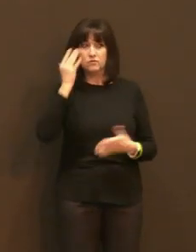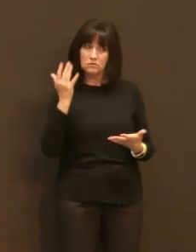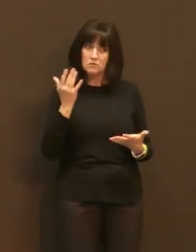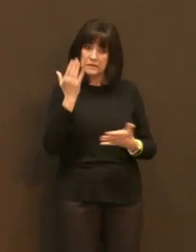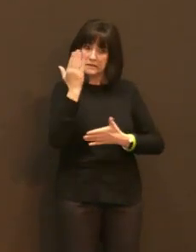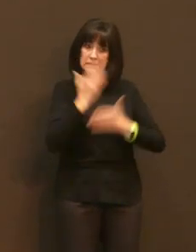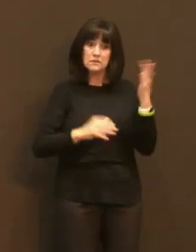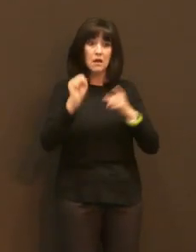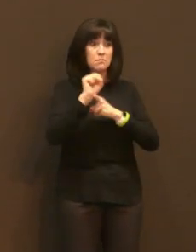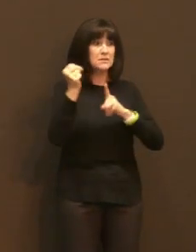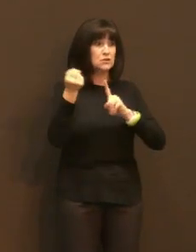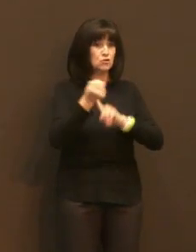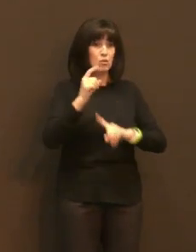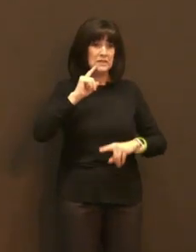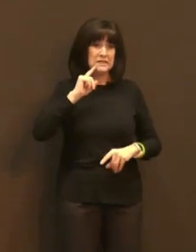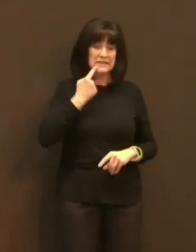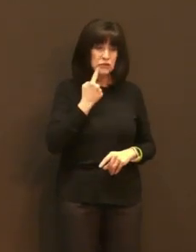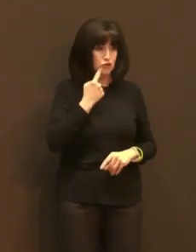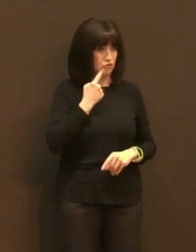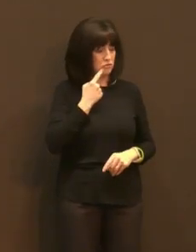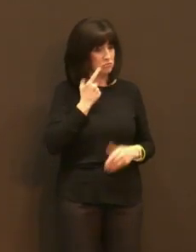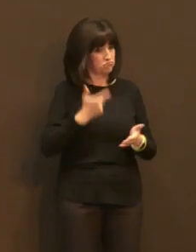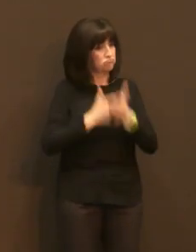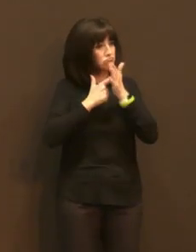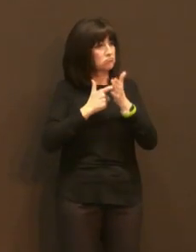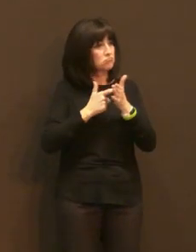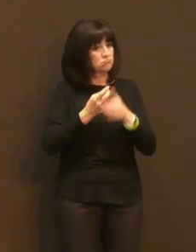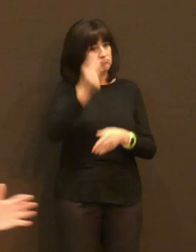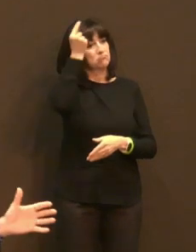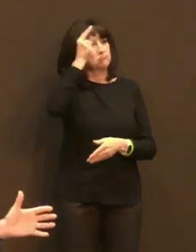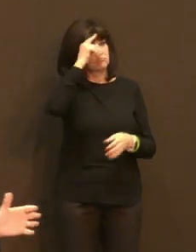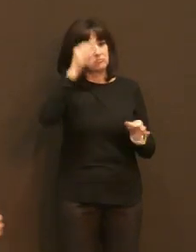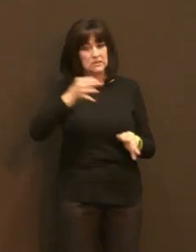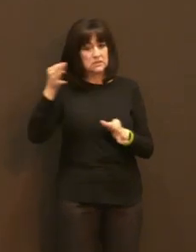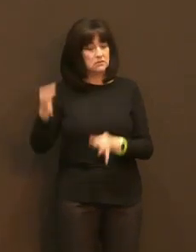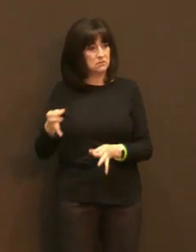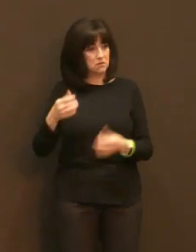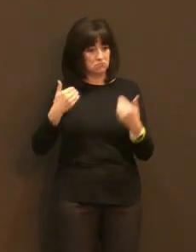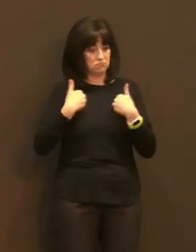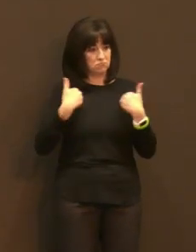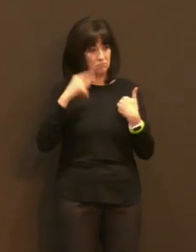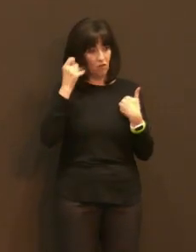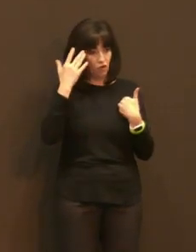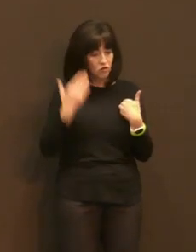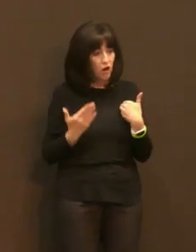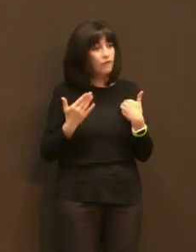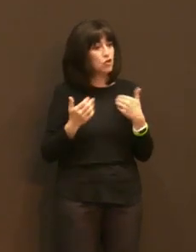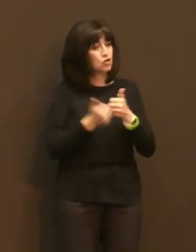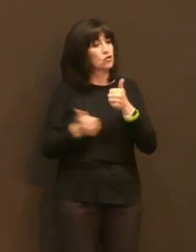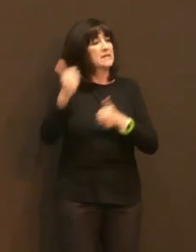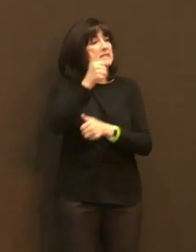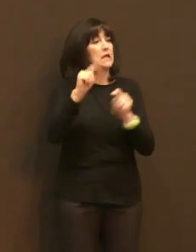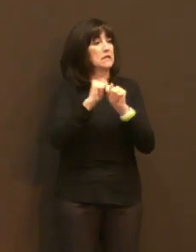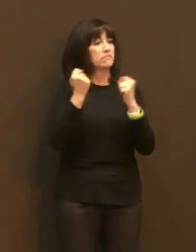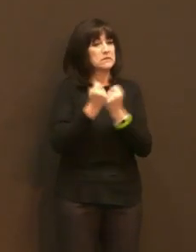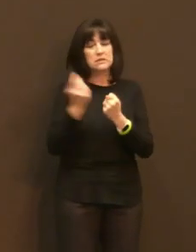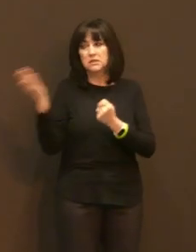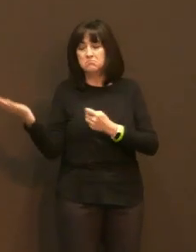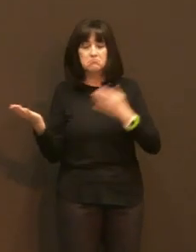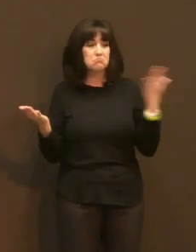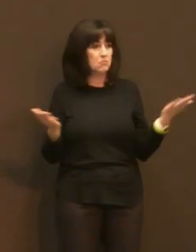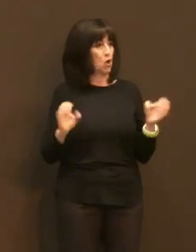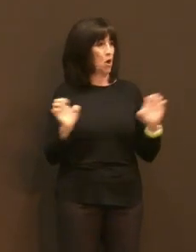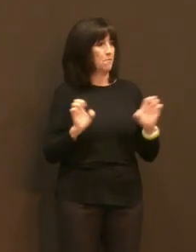these decisions have to be made by the governor and by the executive team, the emergency management